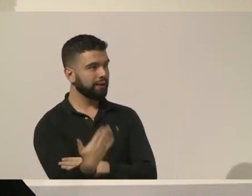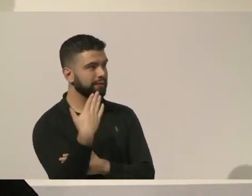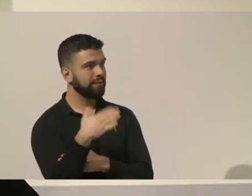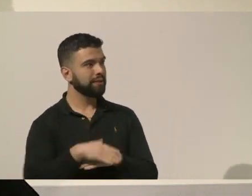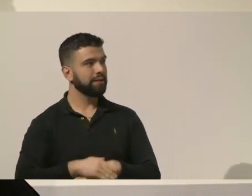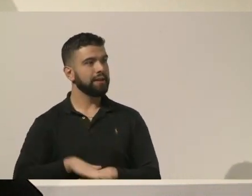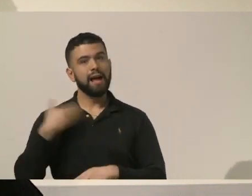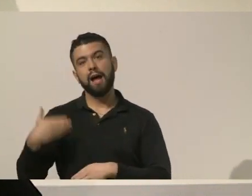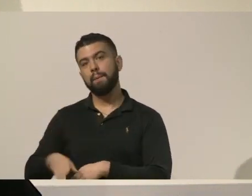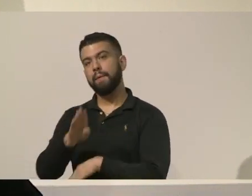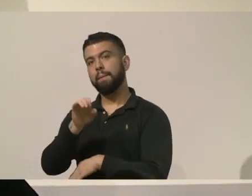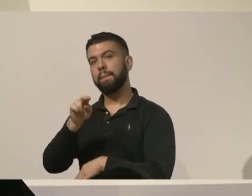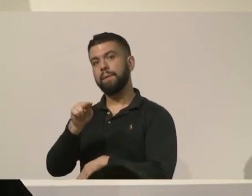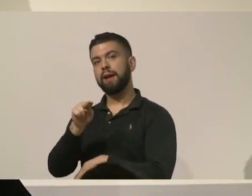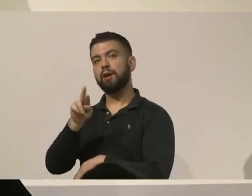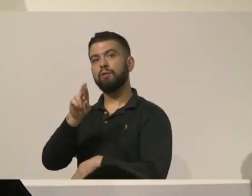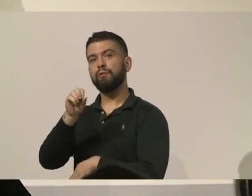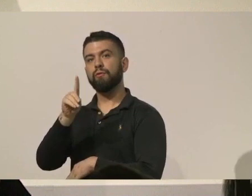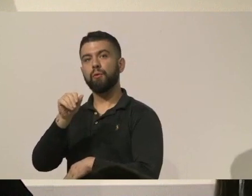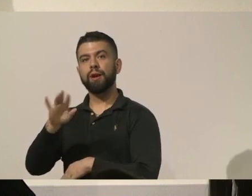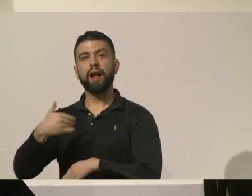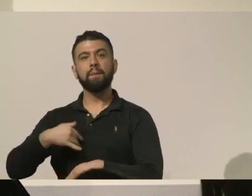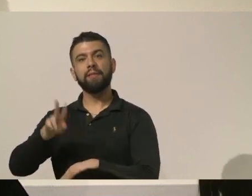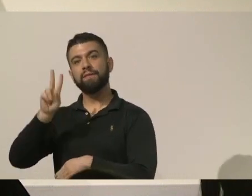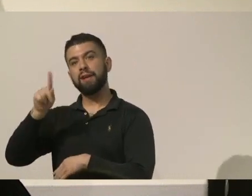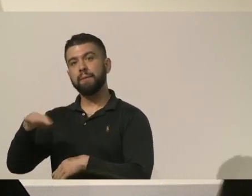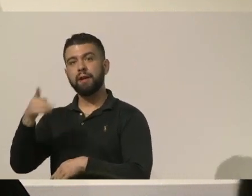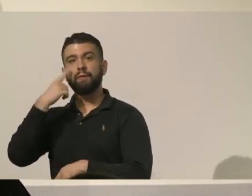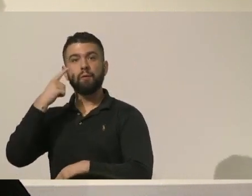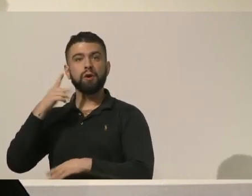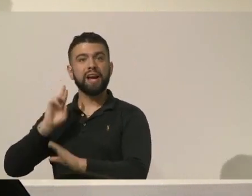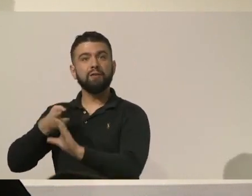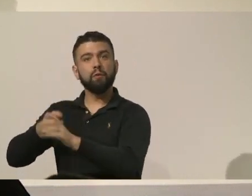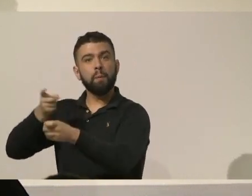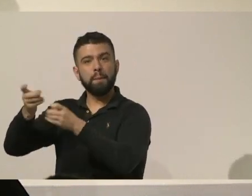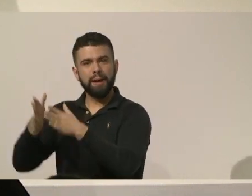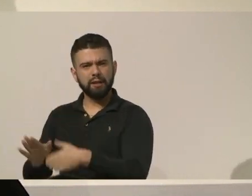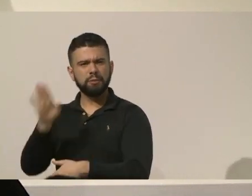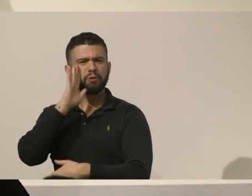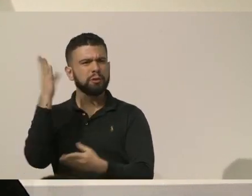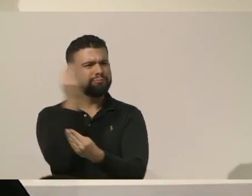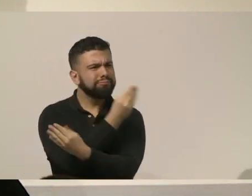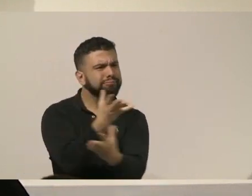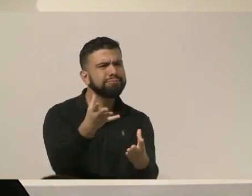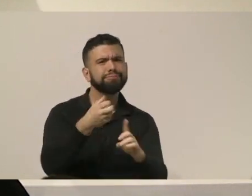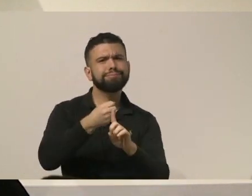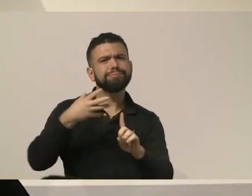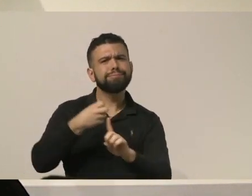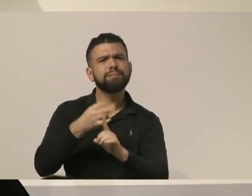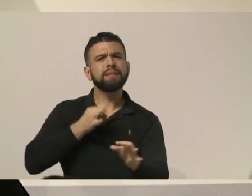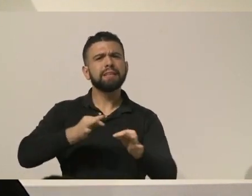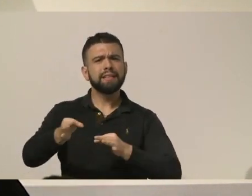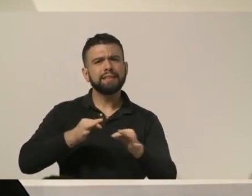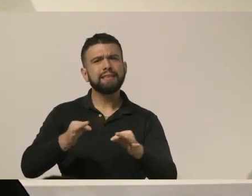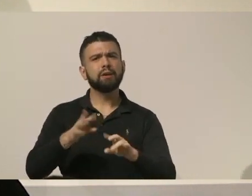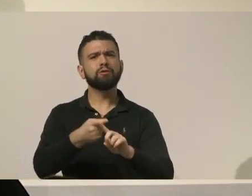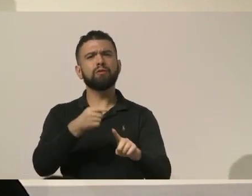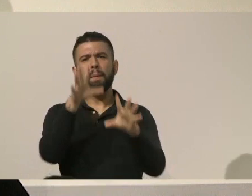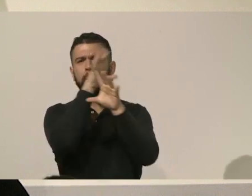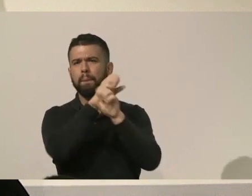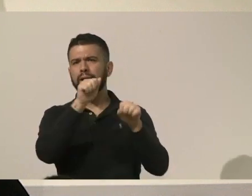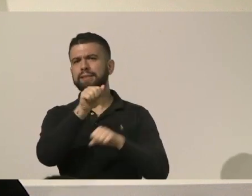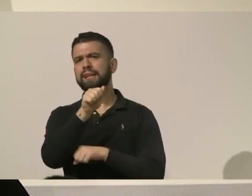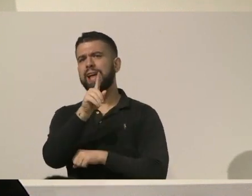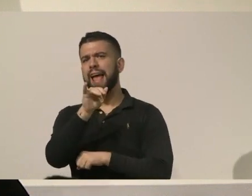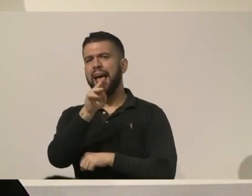I'm Ben Roden. I'm the Vice President of Enrollment Management. And I thought I'd share a little bit more detail from some of the things that President Adams shared